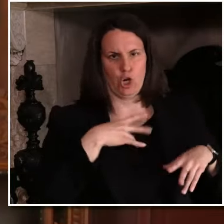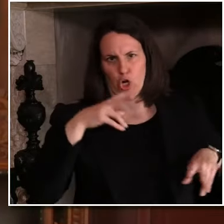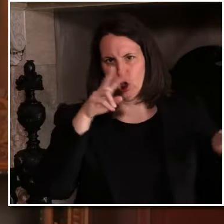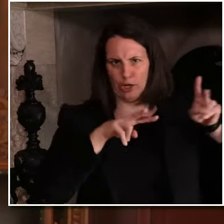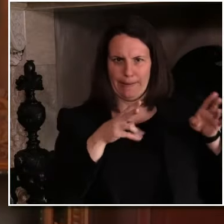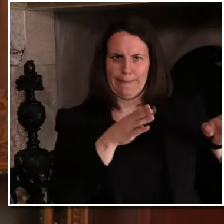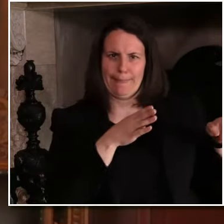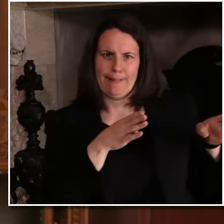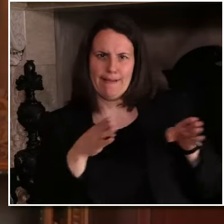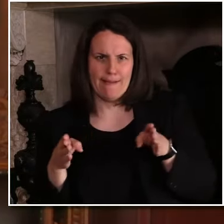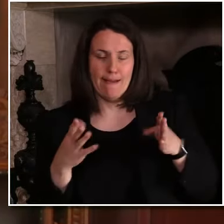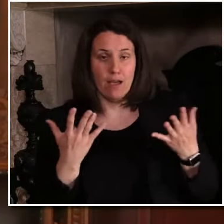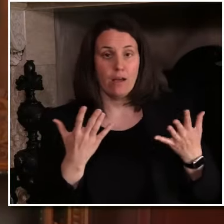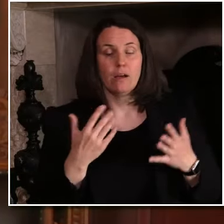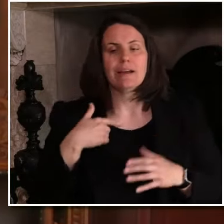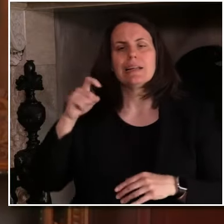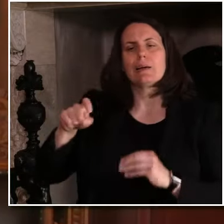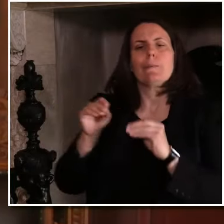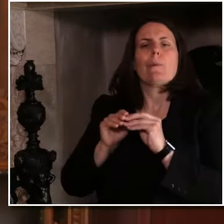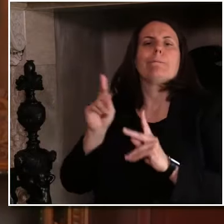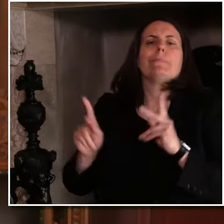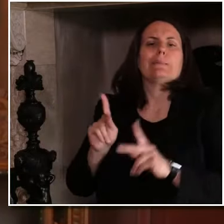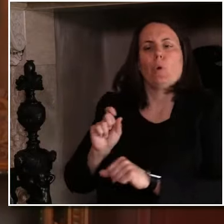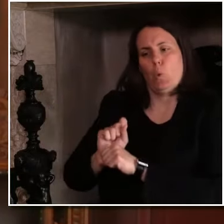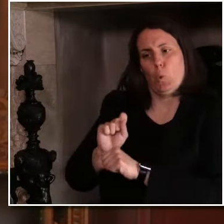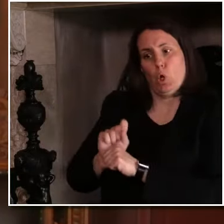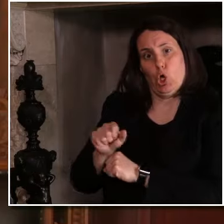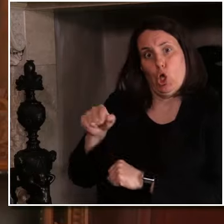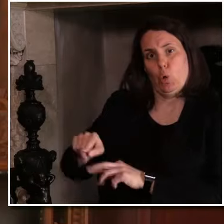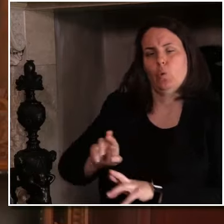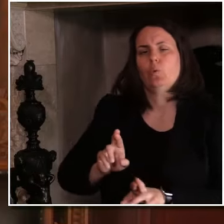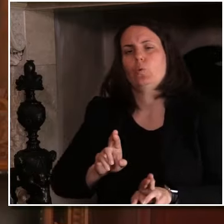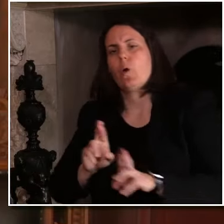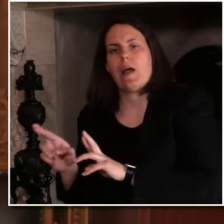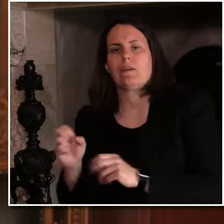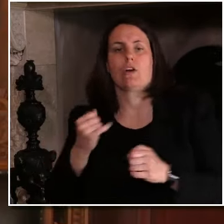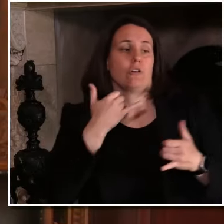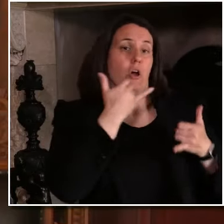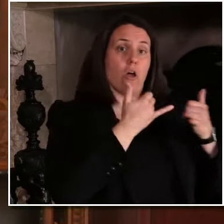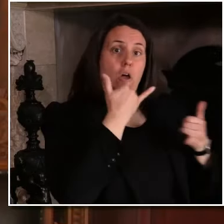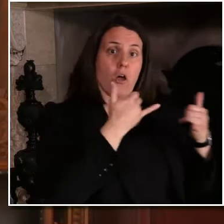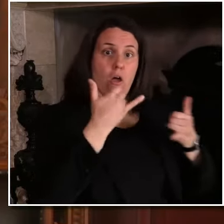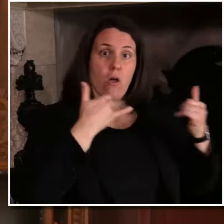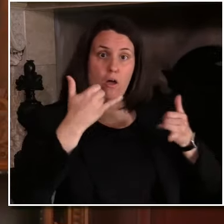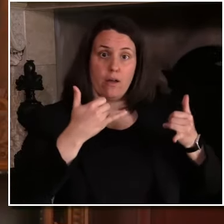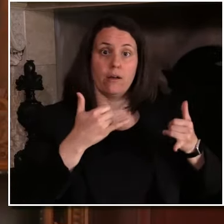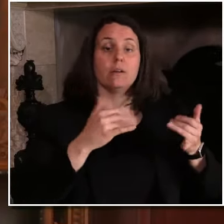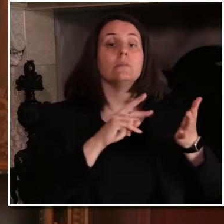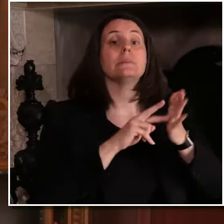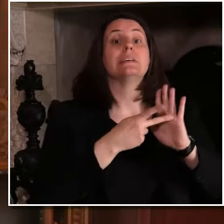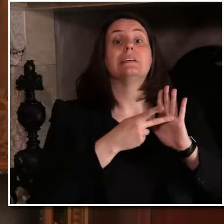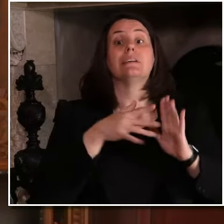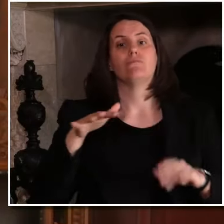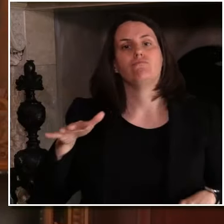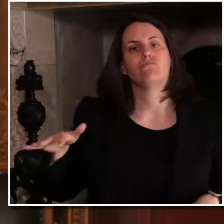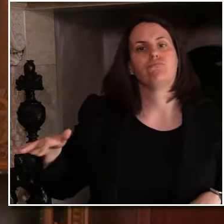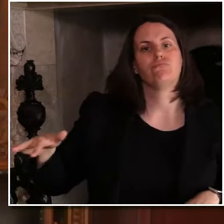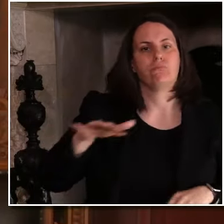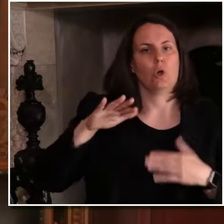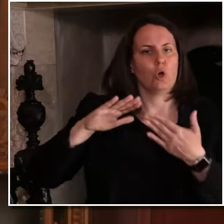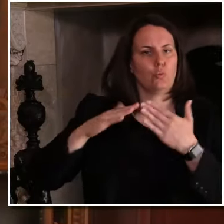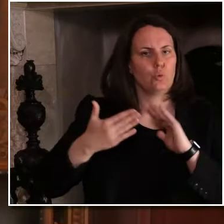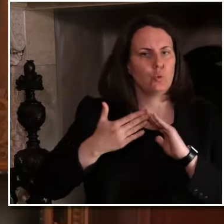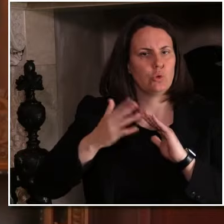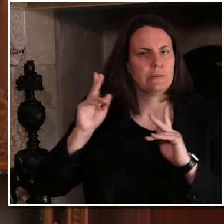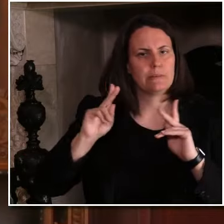the community resources, so people who work in the communities have trust and rapport with the communities where cases are really in the best position to do